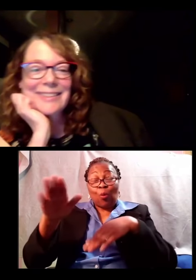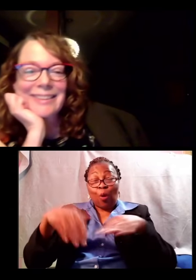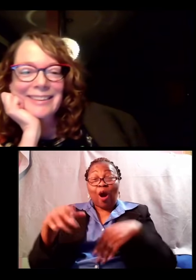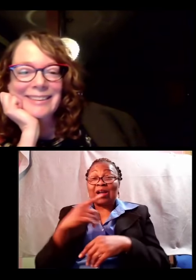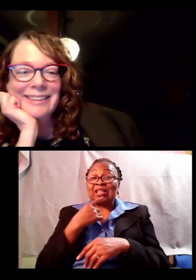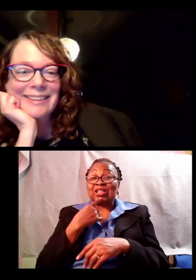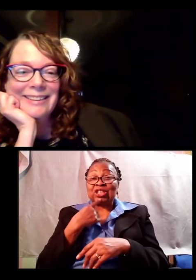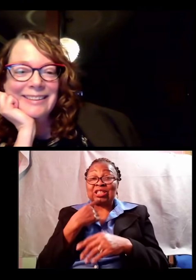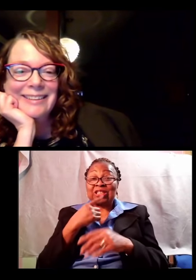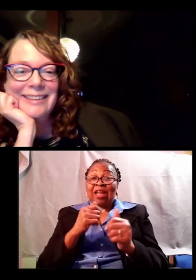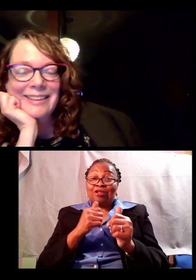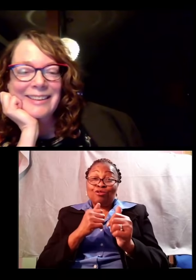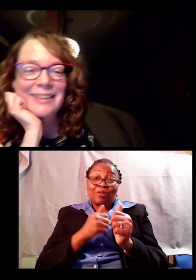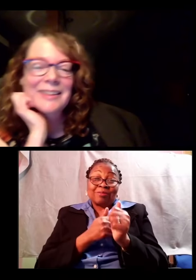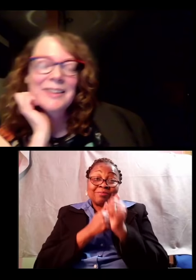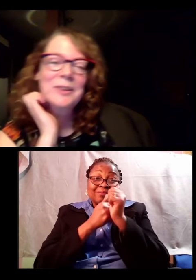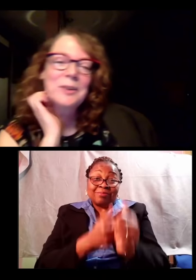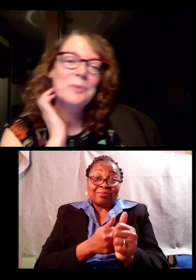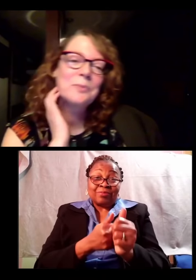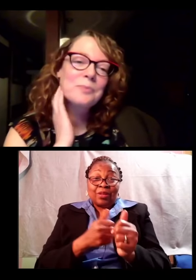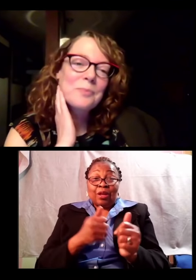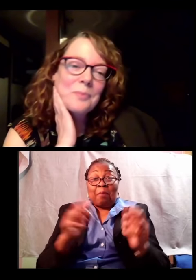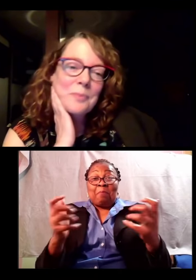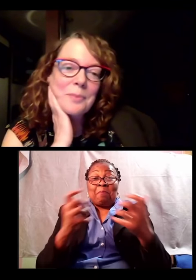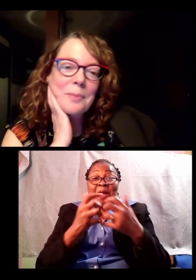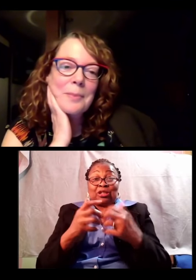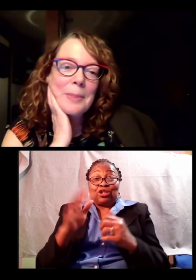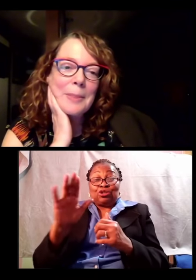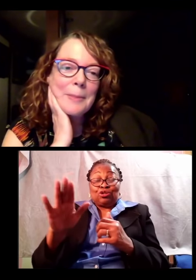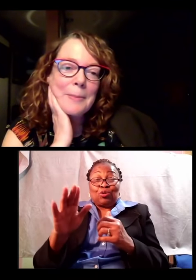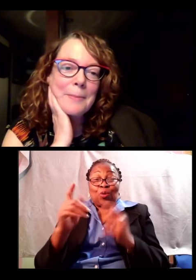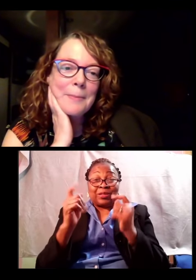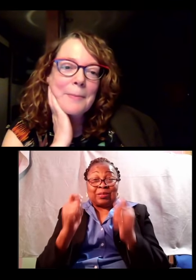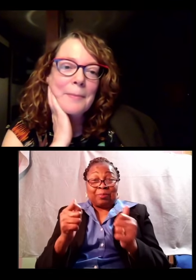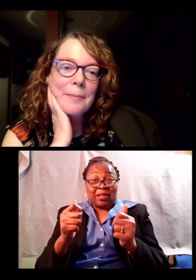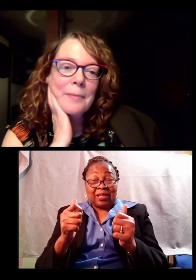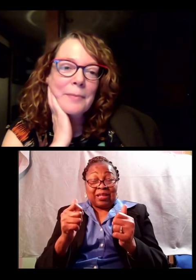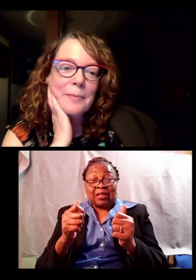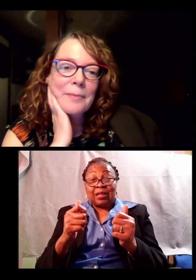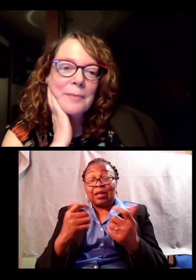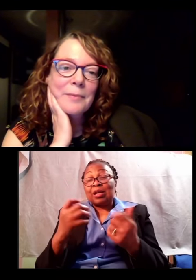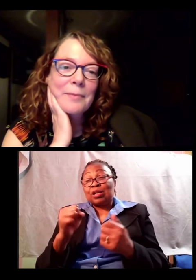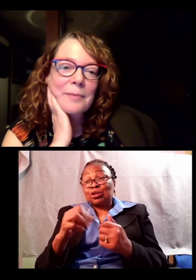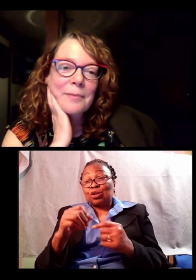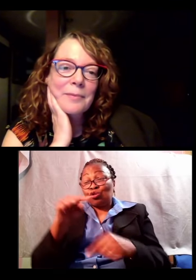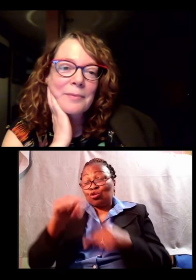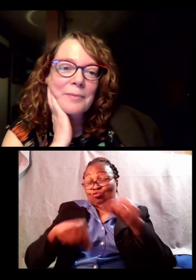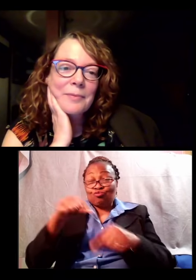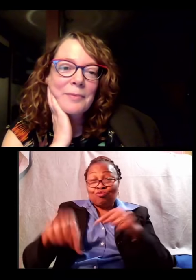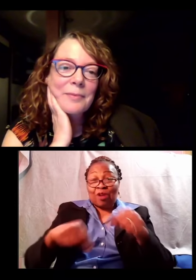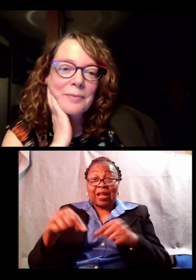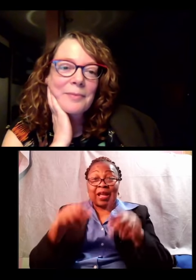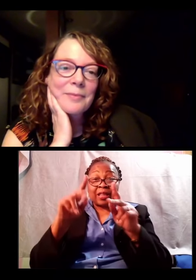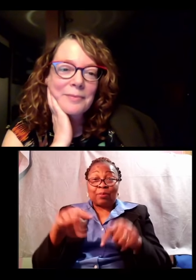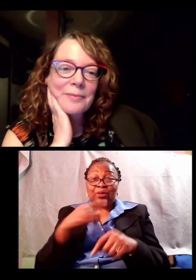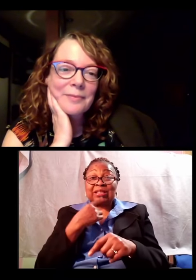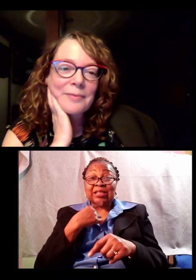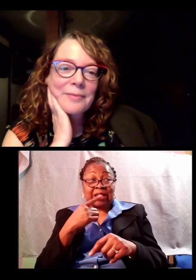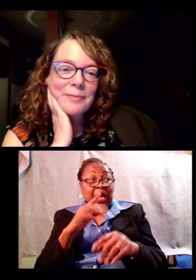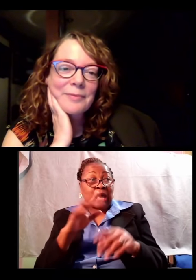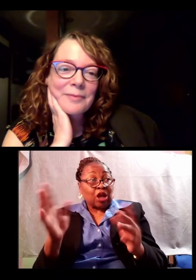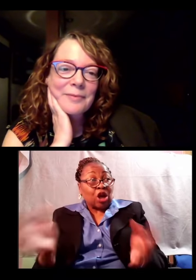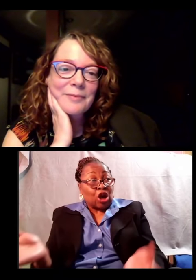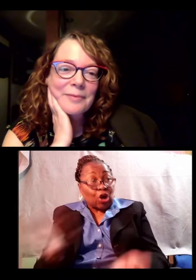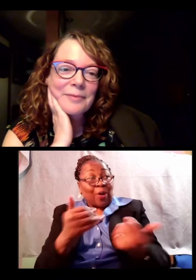story. And you're running along and your dispatcher says, all clear, pick up the bottle of water, pick up the